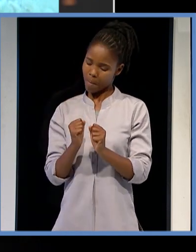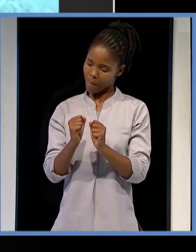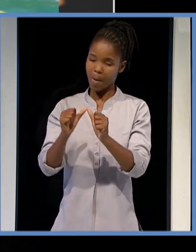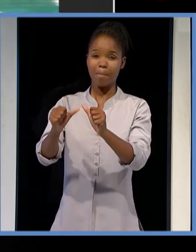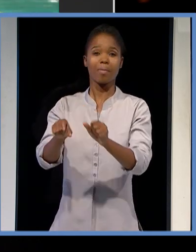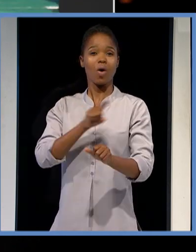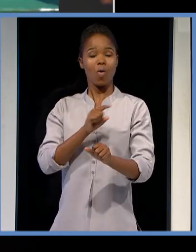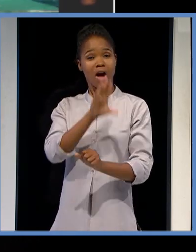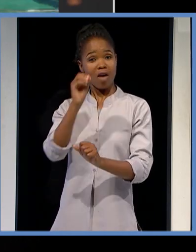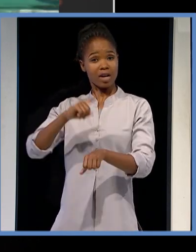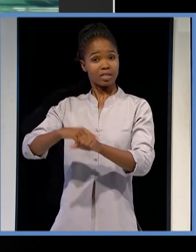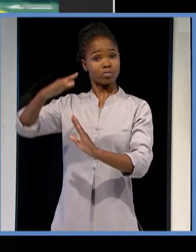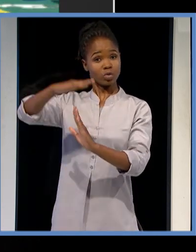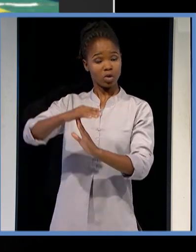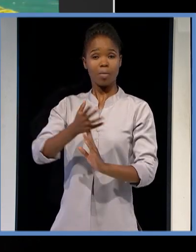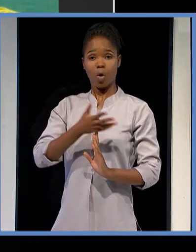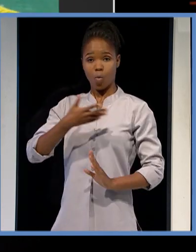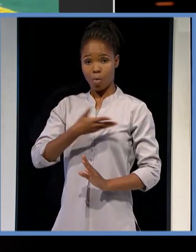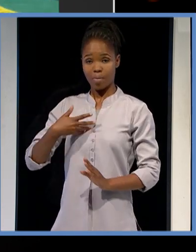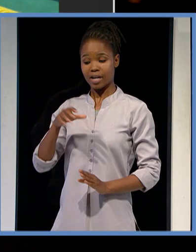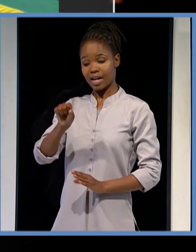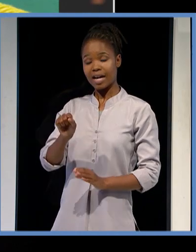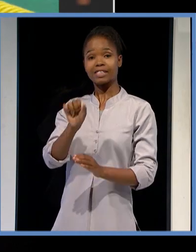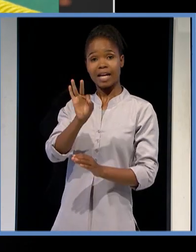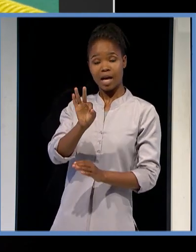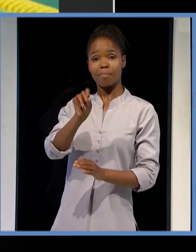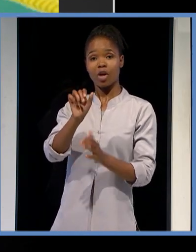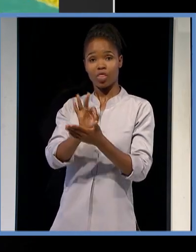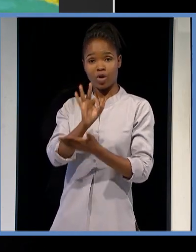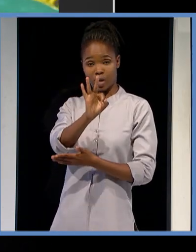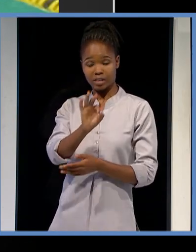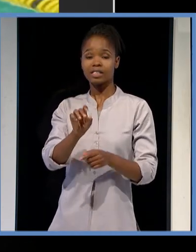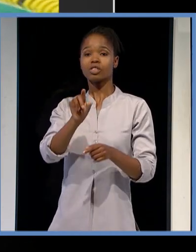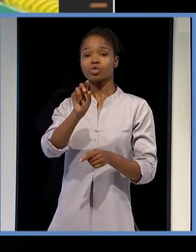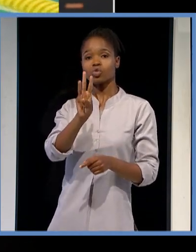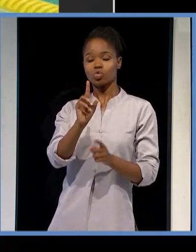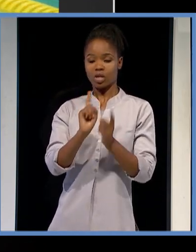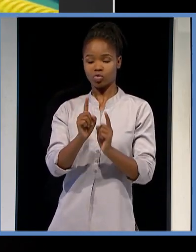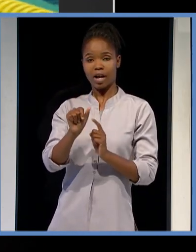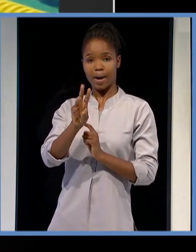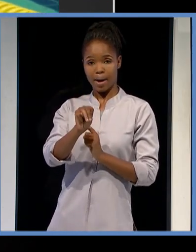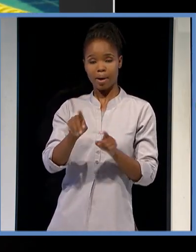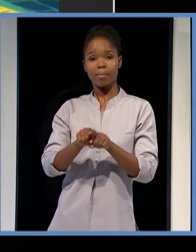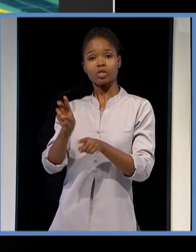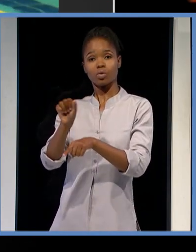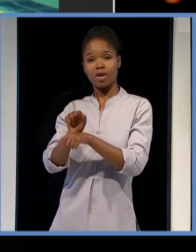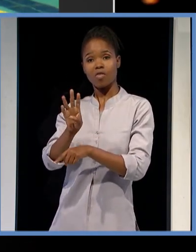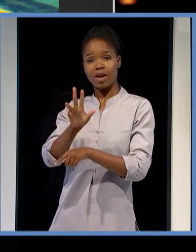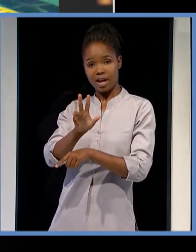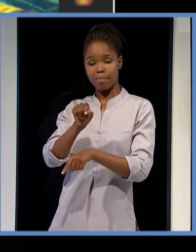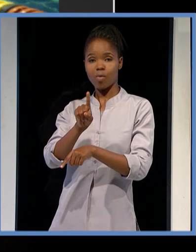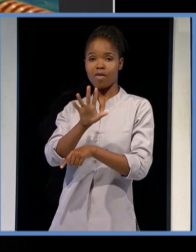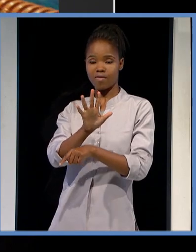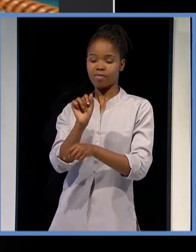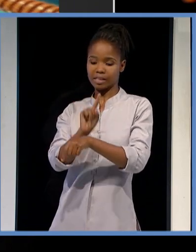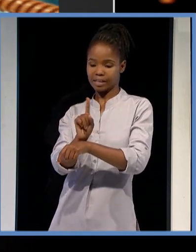busy with an African record in the women's SM13 200-meter IM with a time of 2 minutes